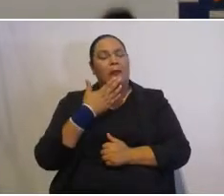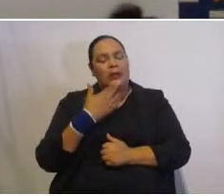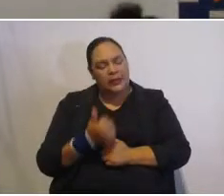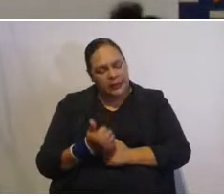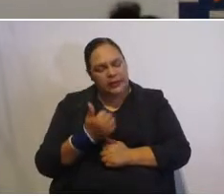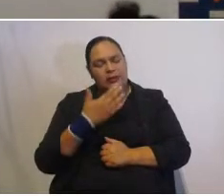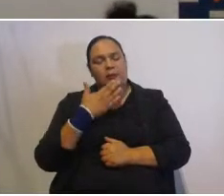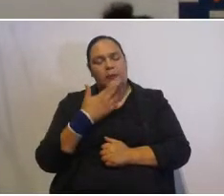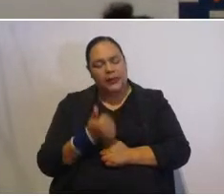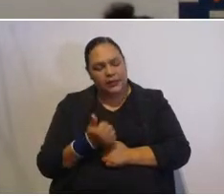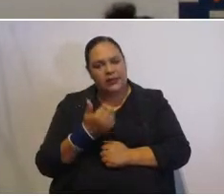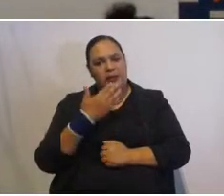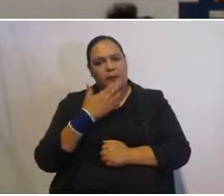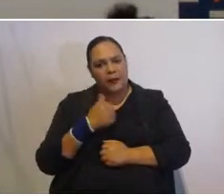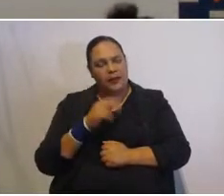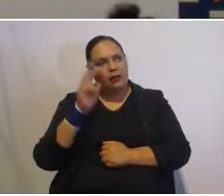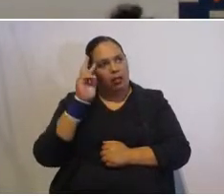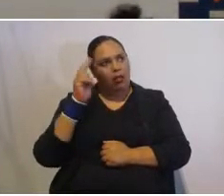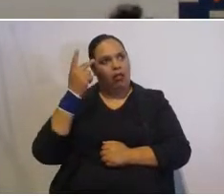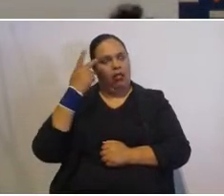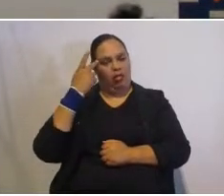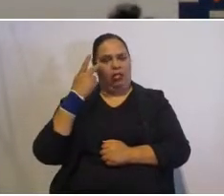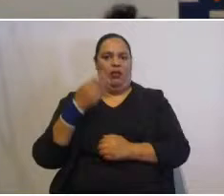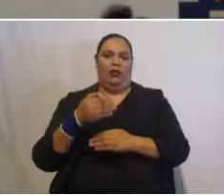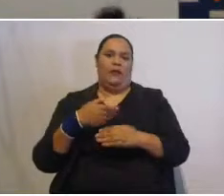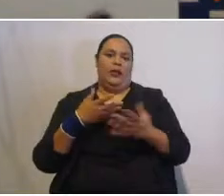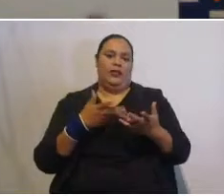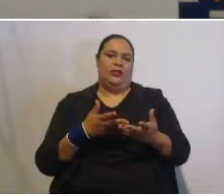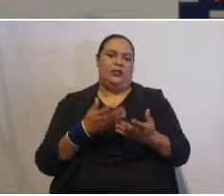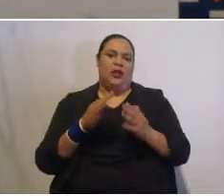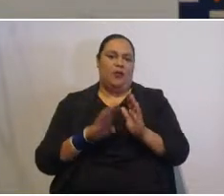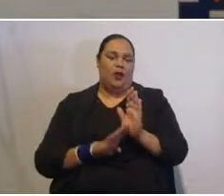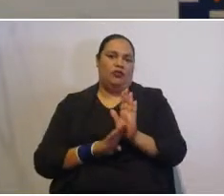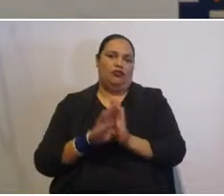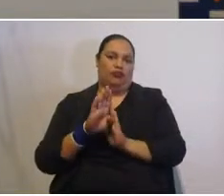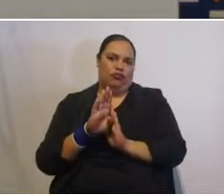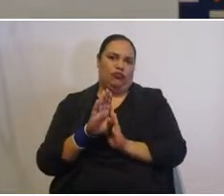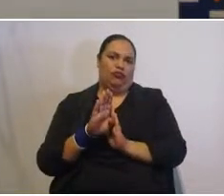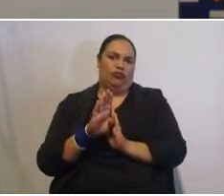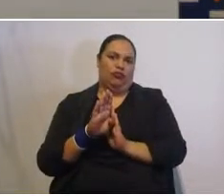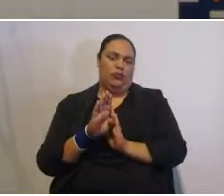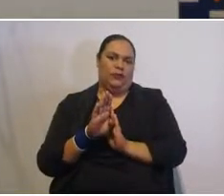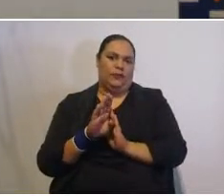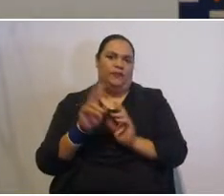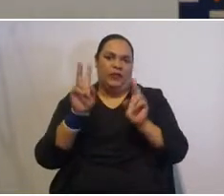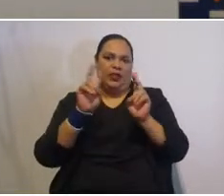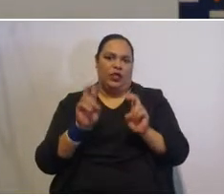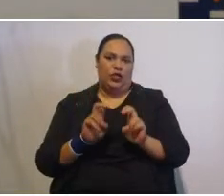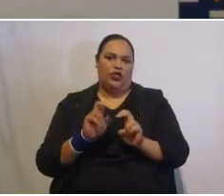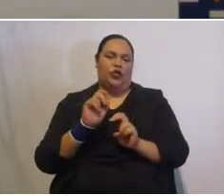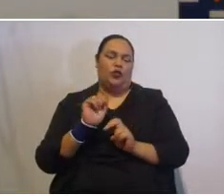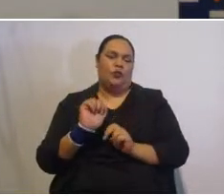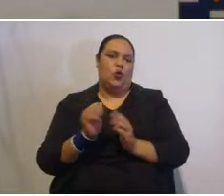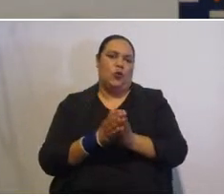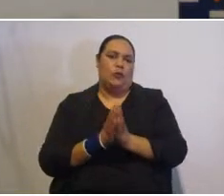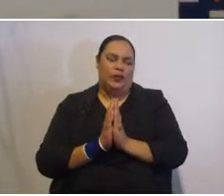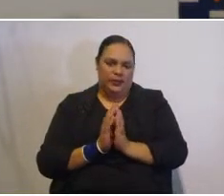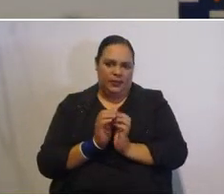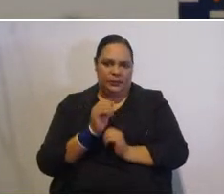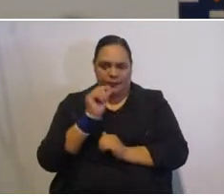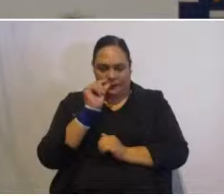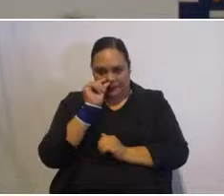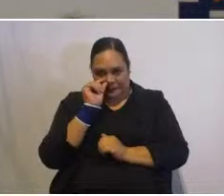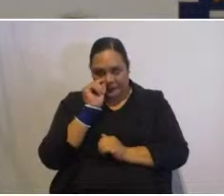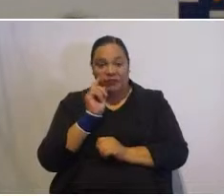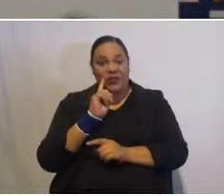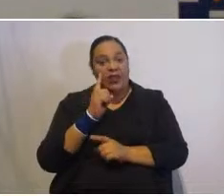Please, please, please rethink this thing of increasing ESCOM's plea.